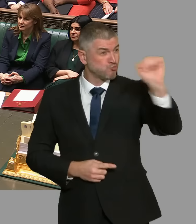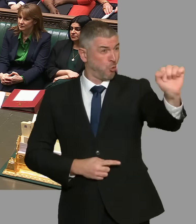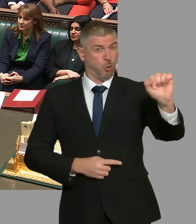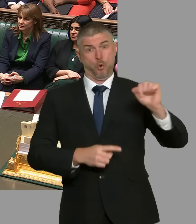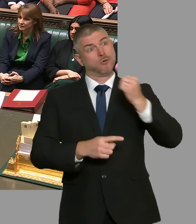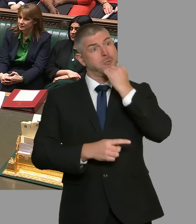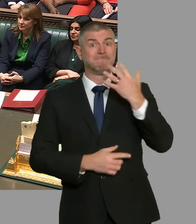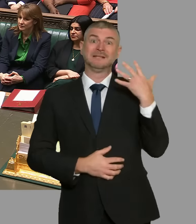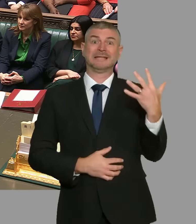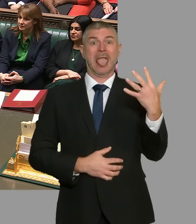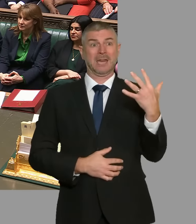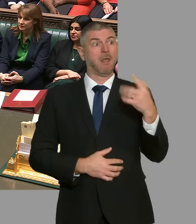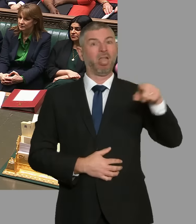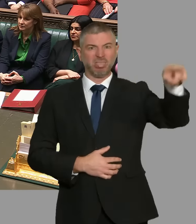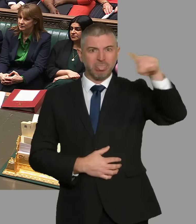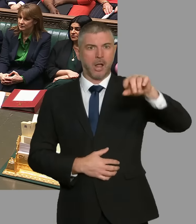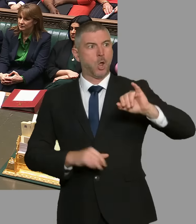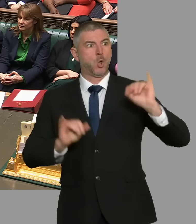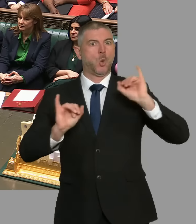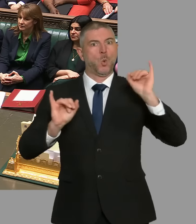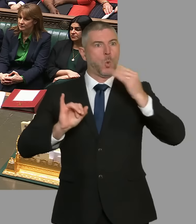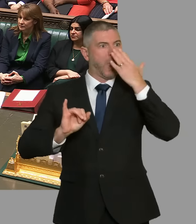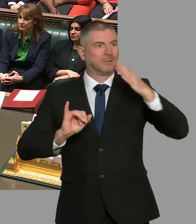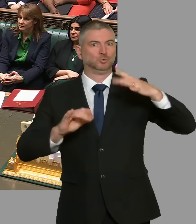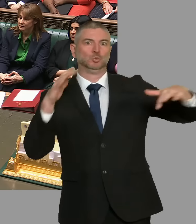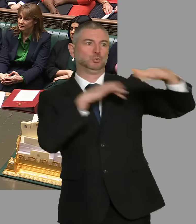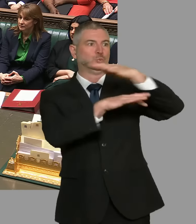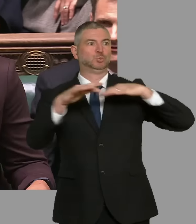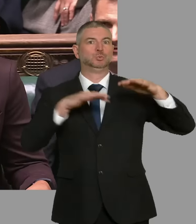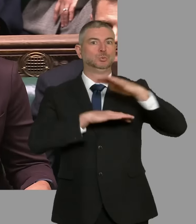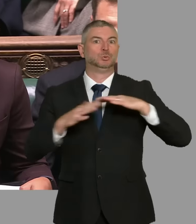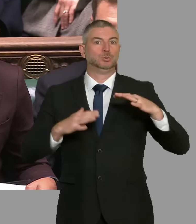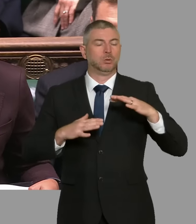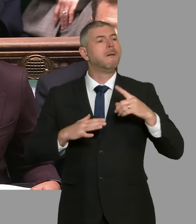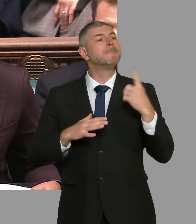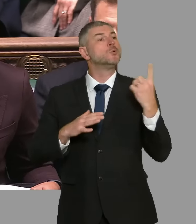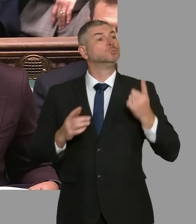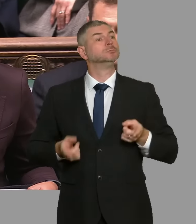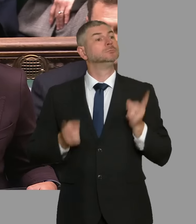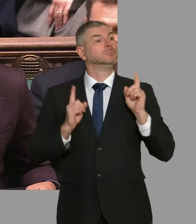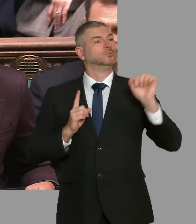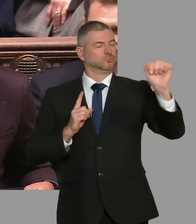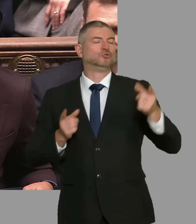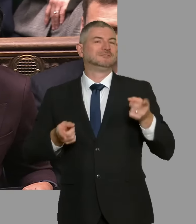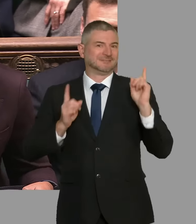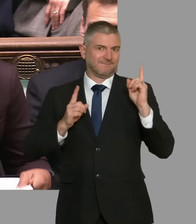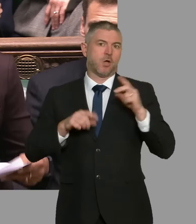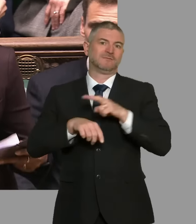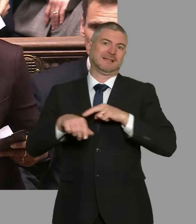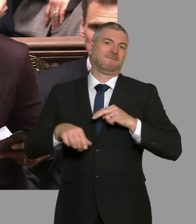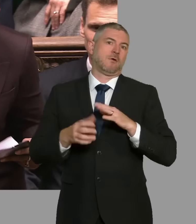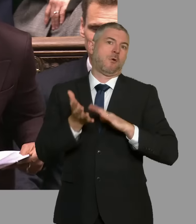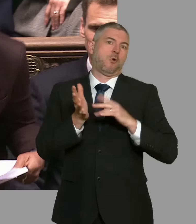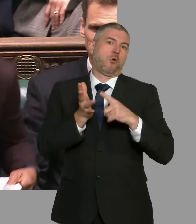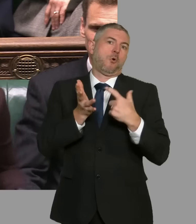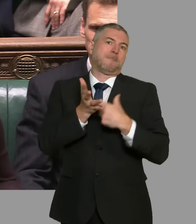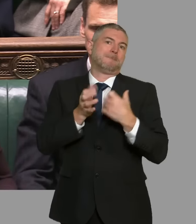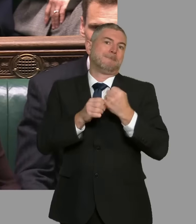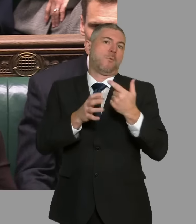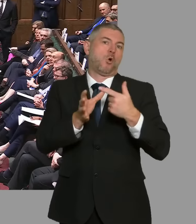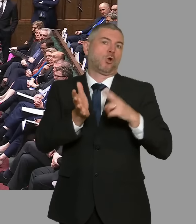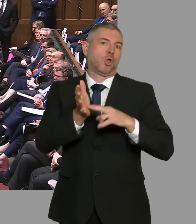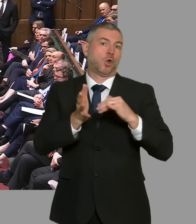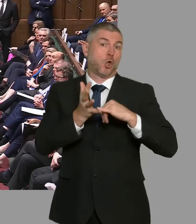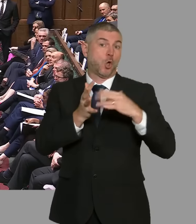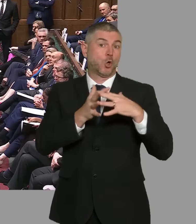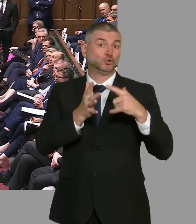culture in Number 10 is his Chief of Staff, Morgan McSweeney. Does the Prime Minister have full confidence in him? Morgan